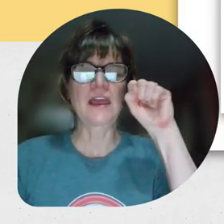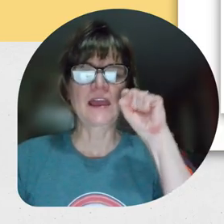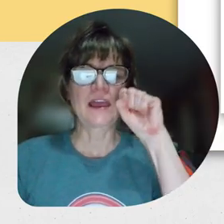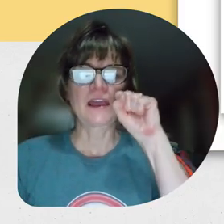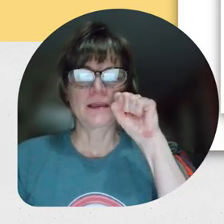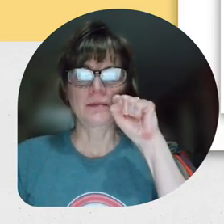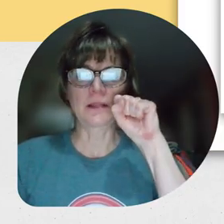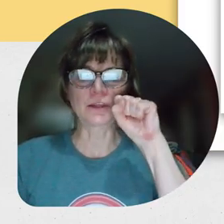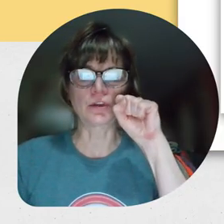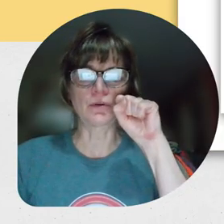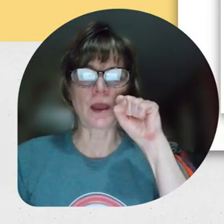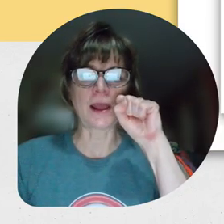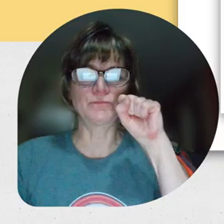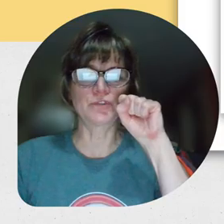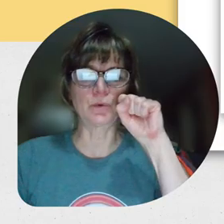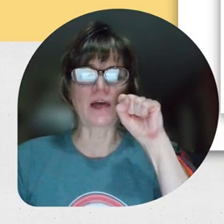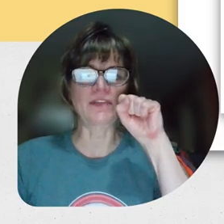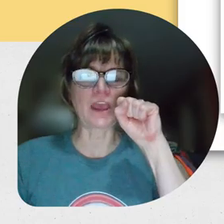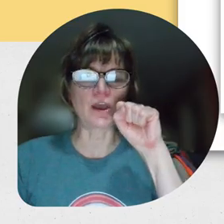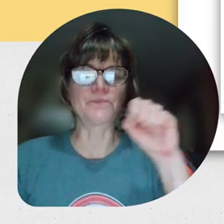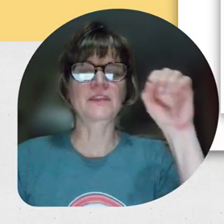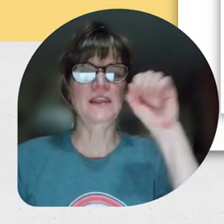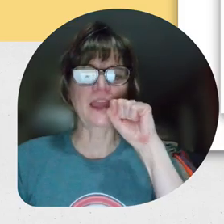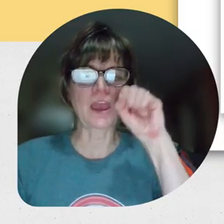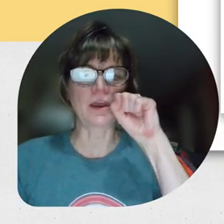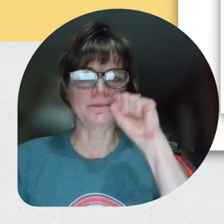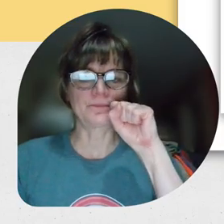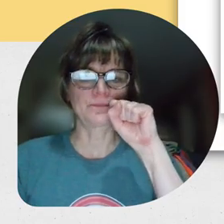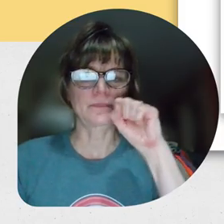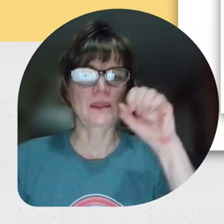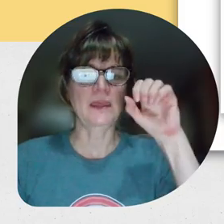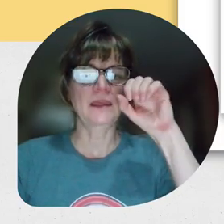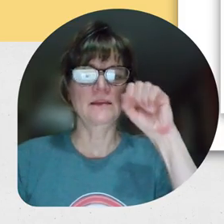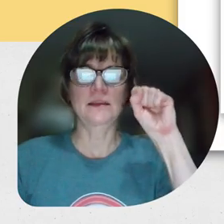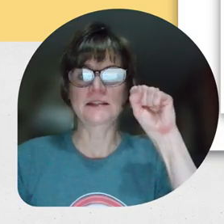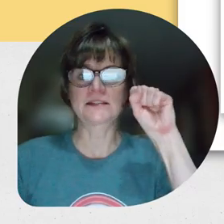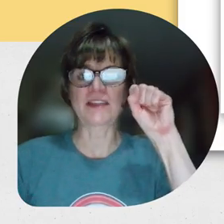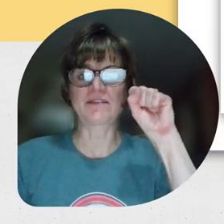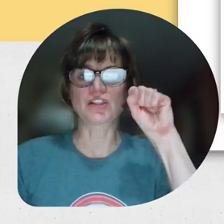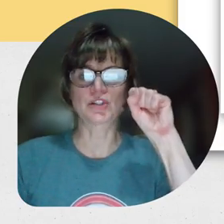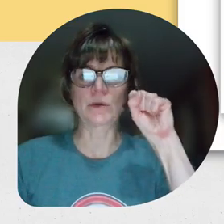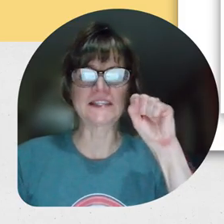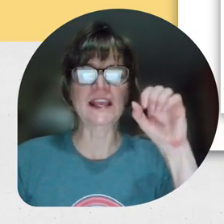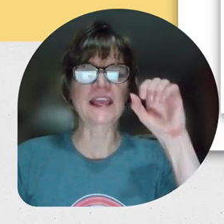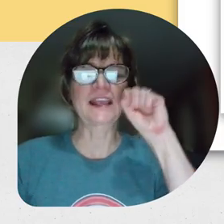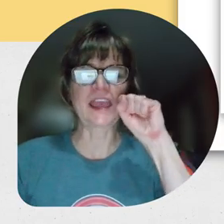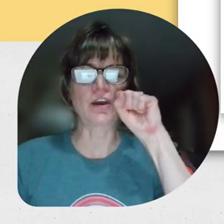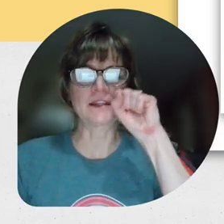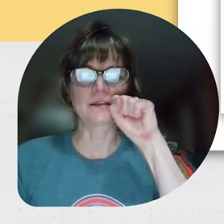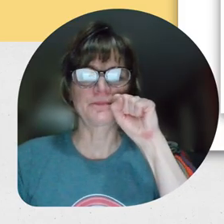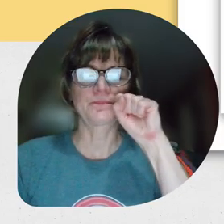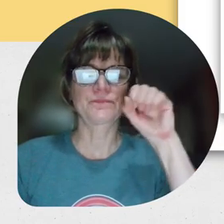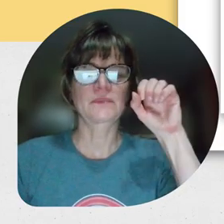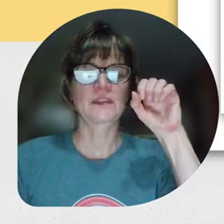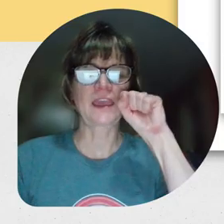then like you're chewing on the carrot. Carrot. It's kind of like you're squeezing.